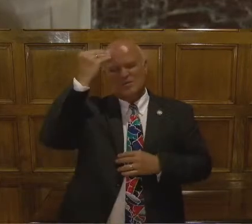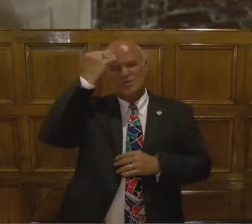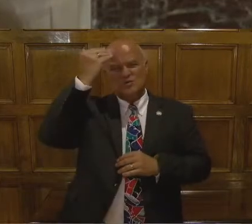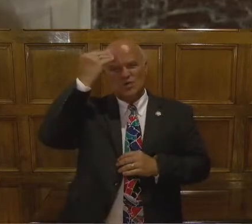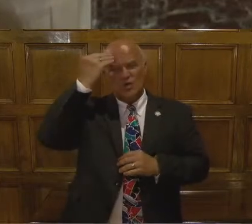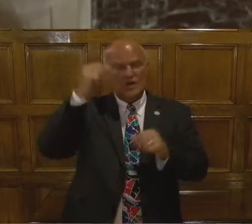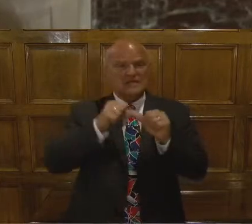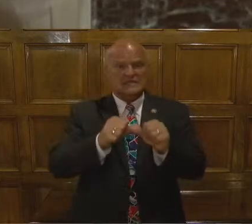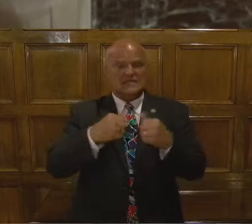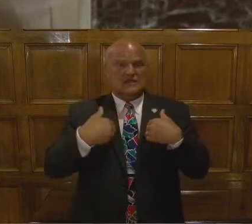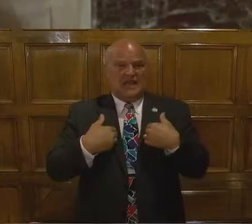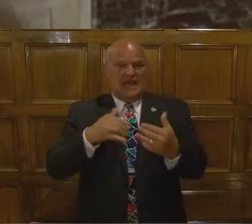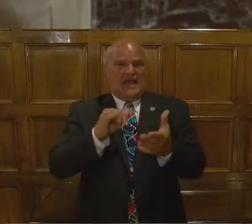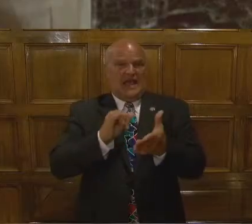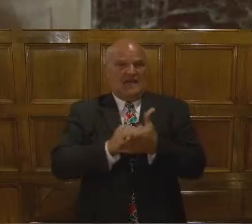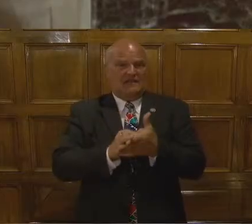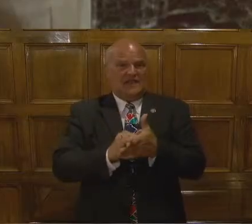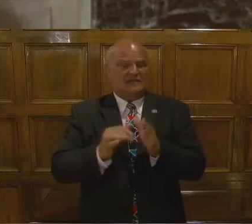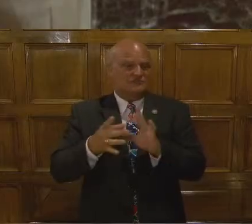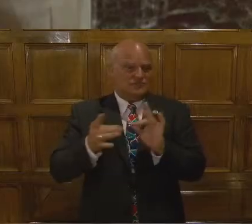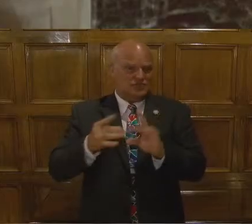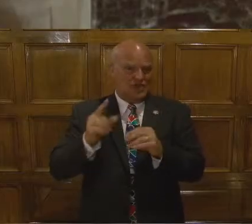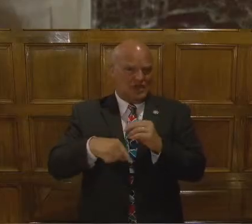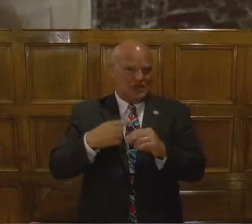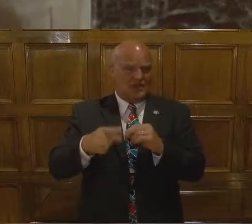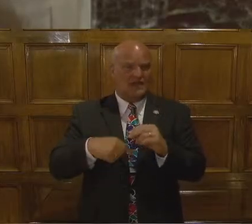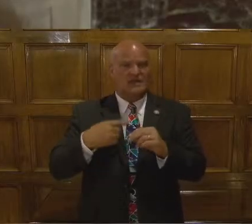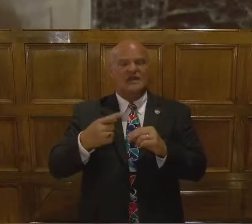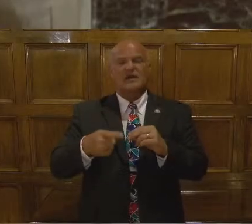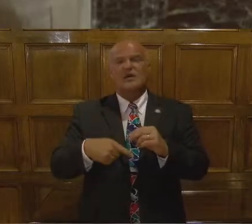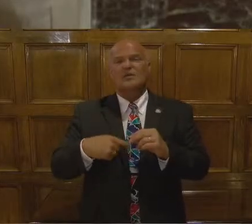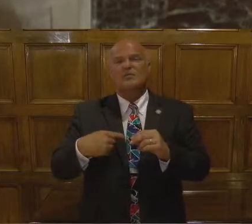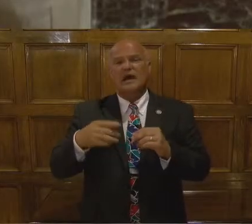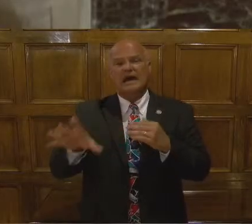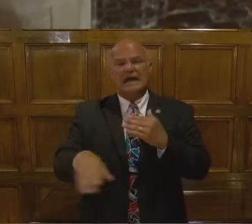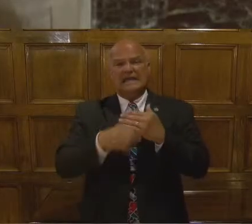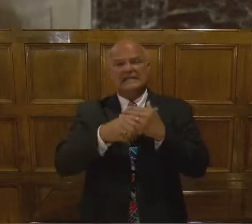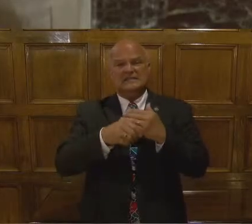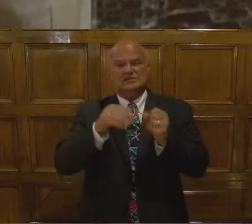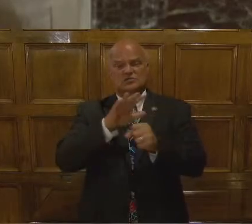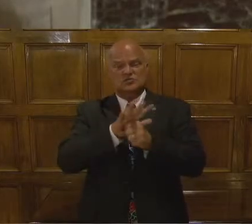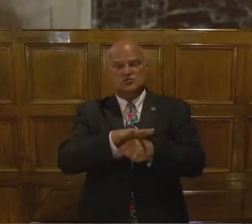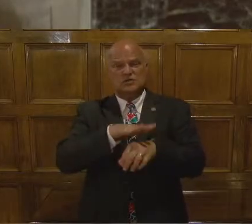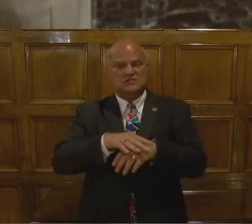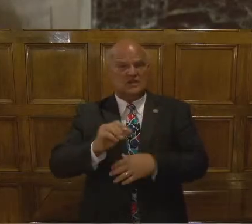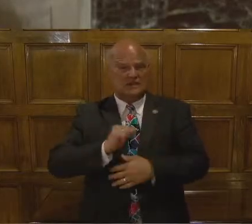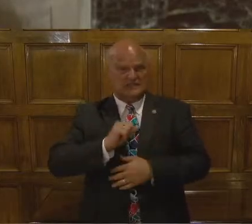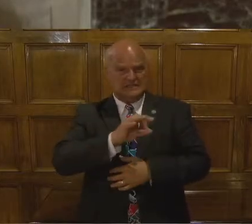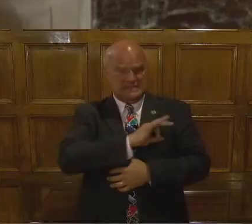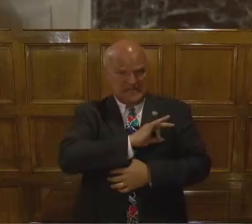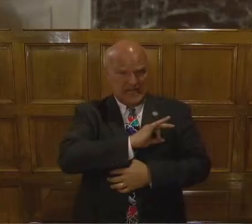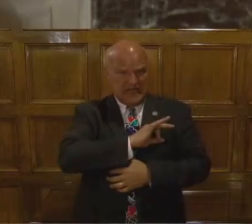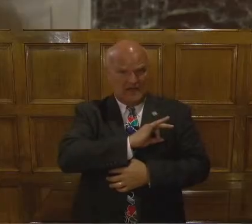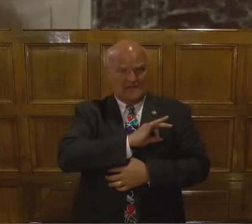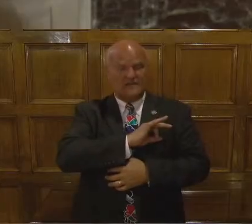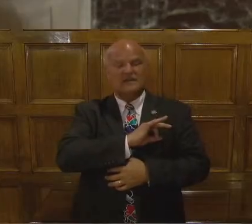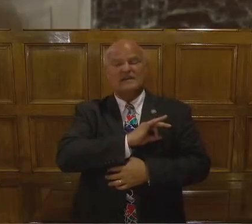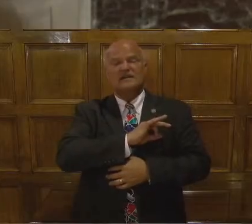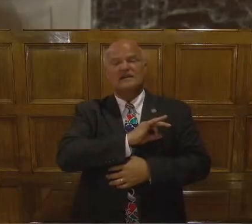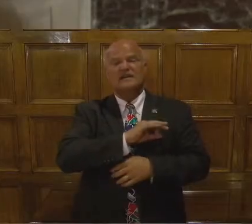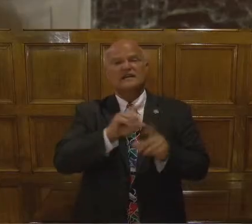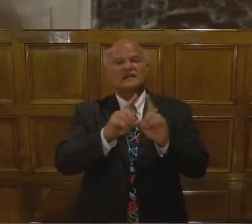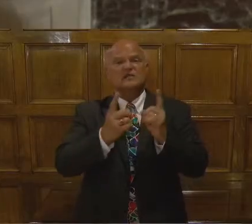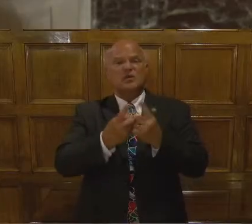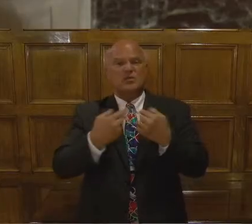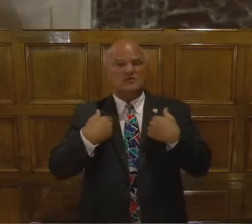To continue to have that, you're talking about additional stress on the staff at the